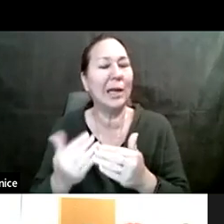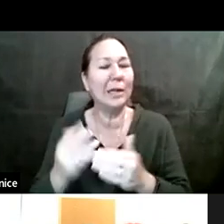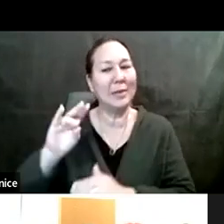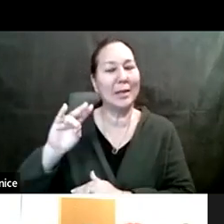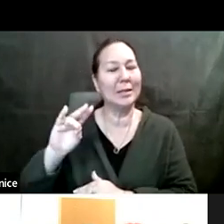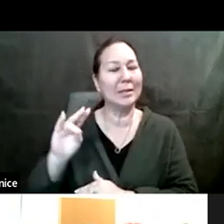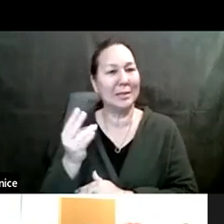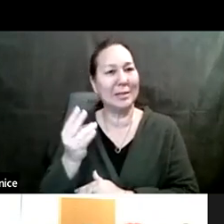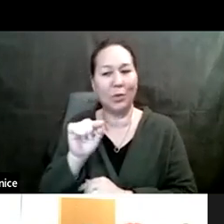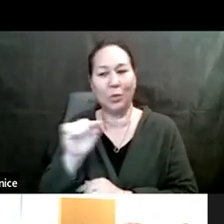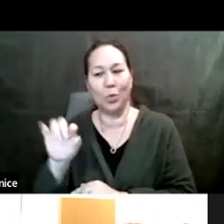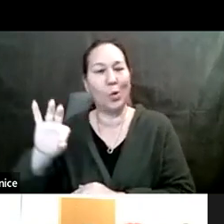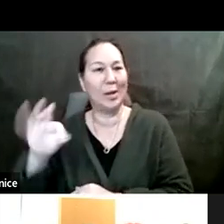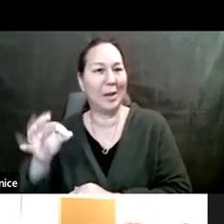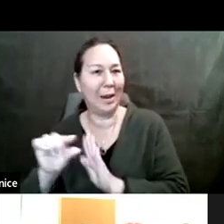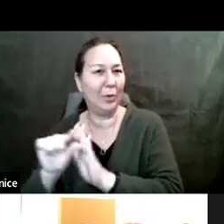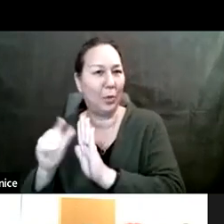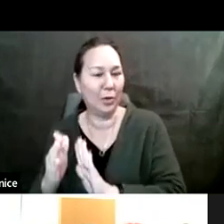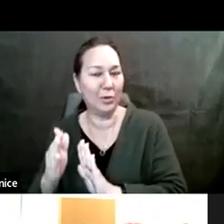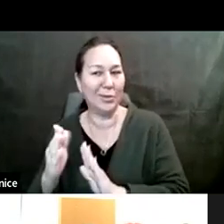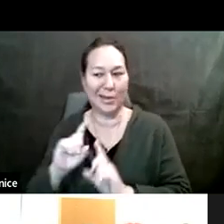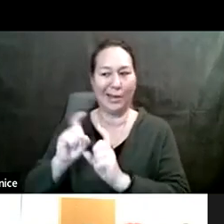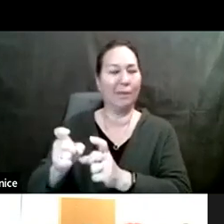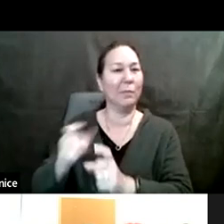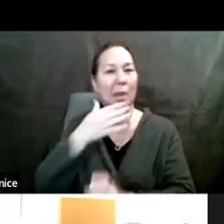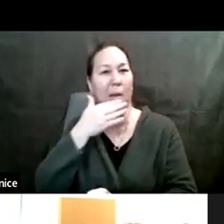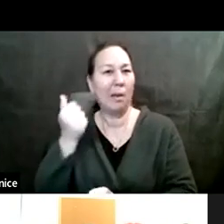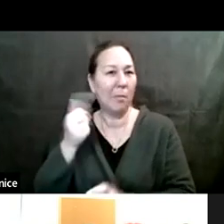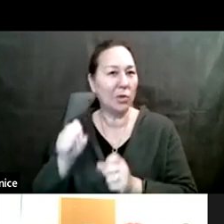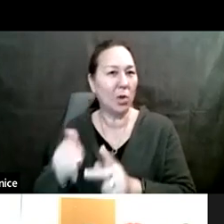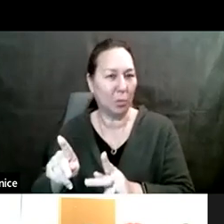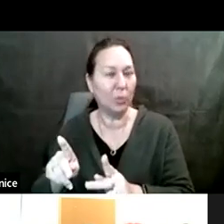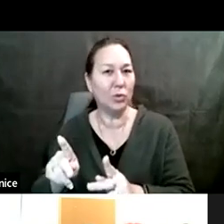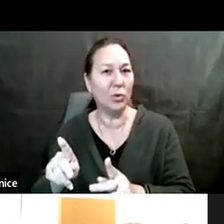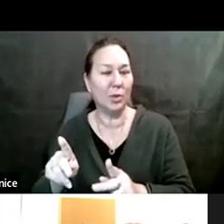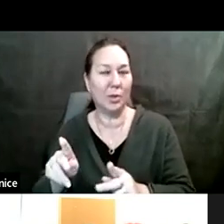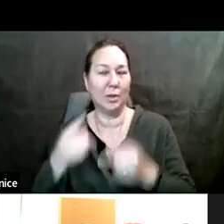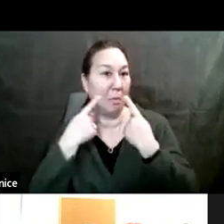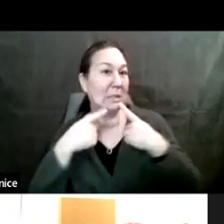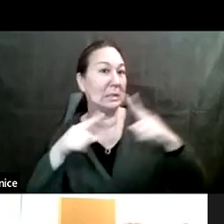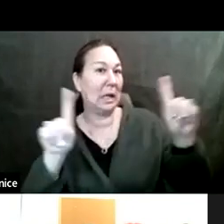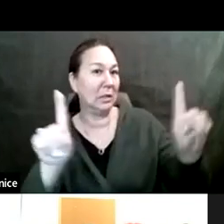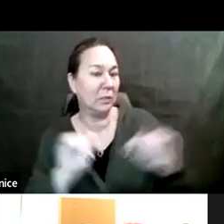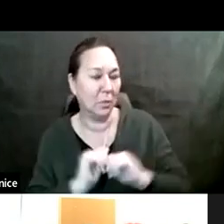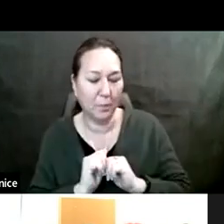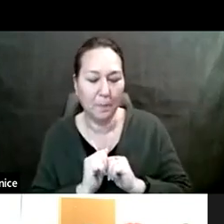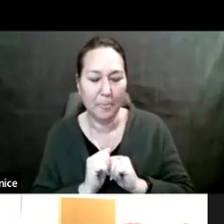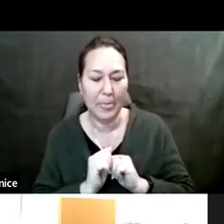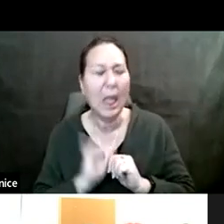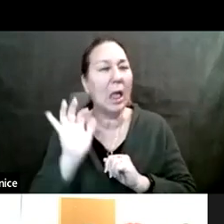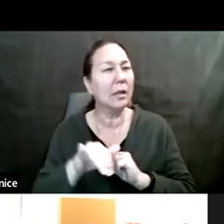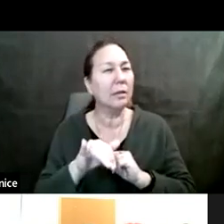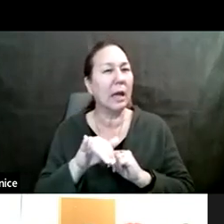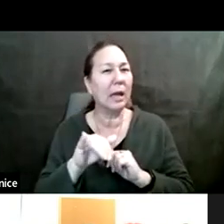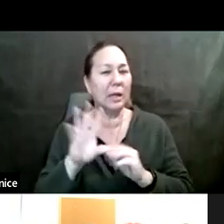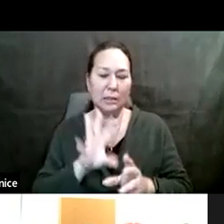that gives them the best opportunity to succeed and gives us the most information for them right so um that is that is great that is done in like a